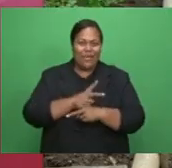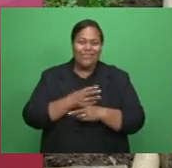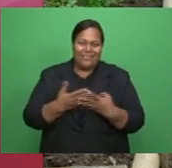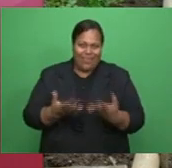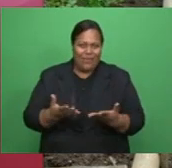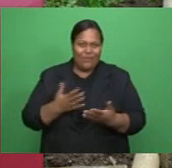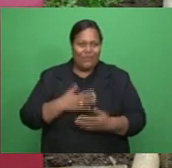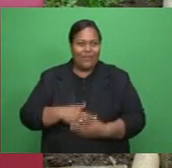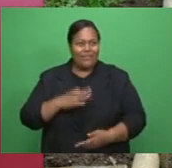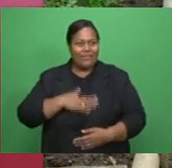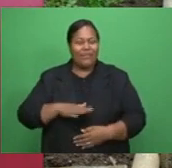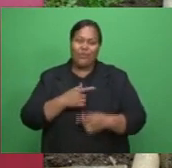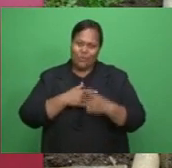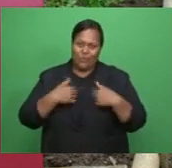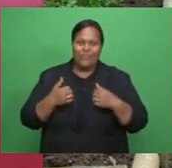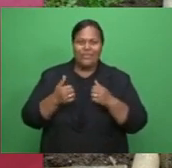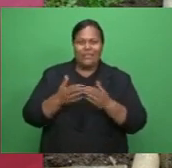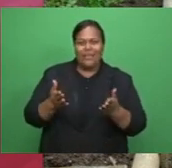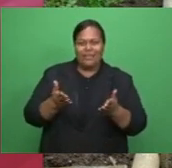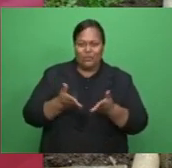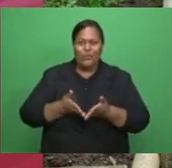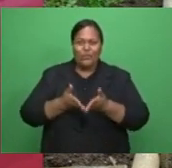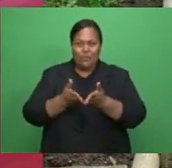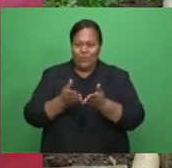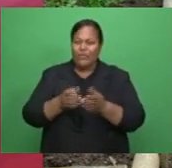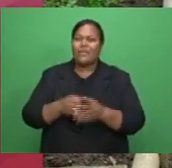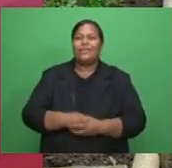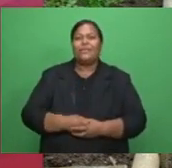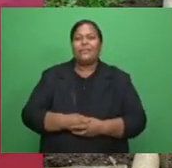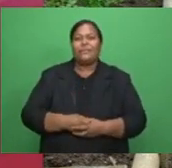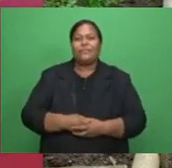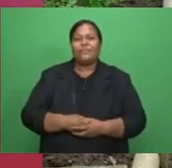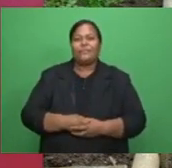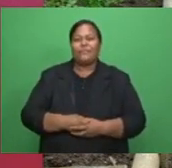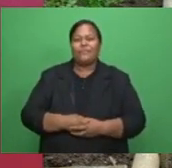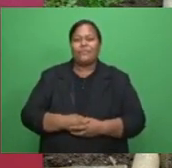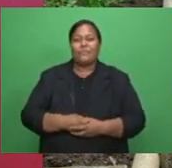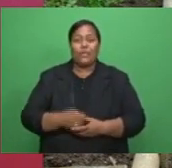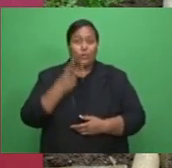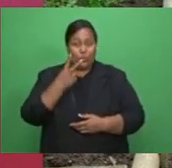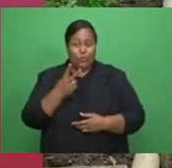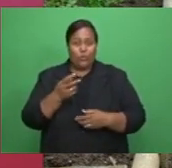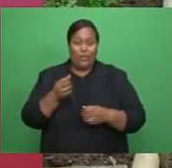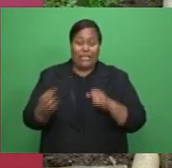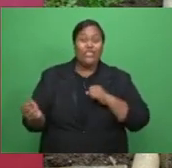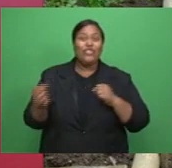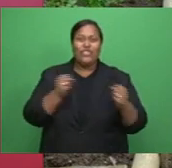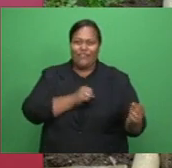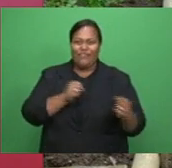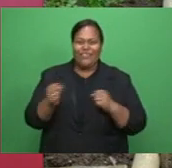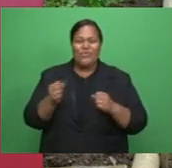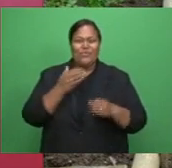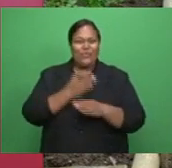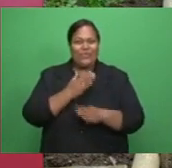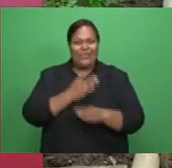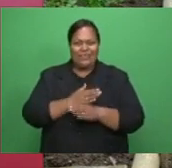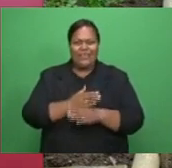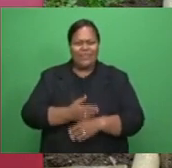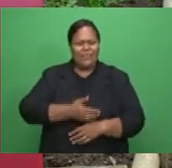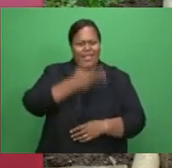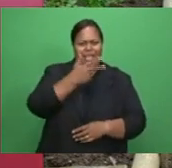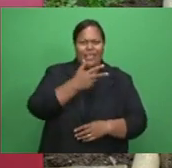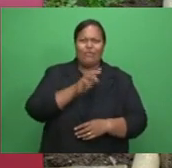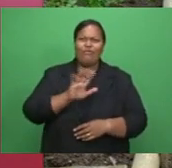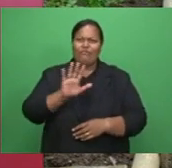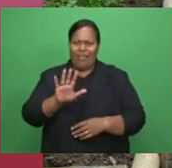work at IMA, where there's now 2 shifts of people who are, one shift which is happening from 8 a.m. to 5